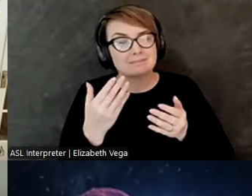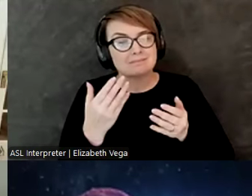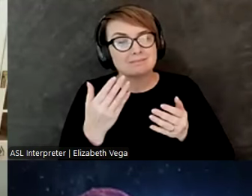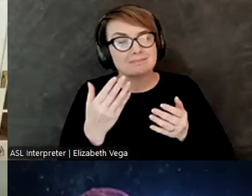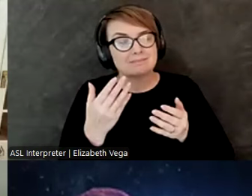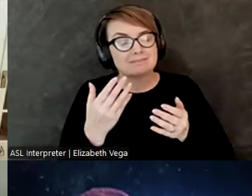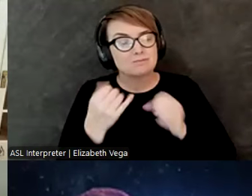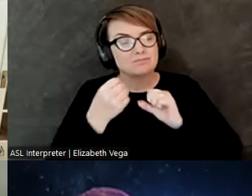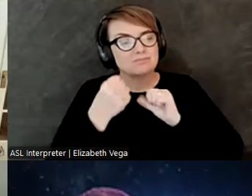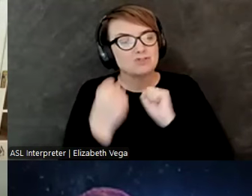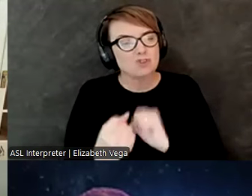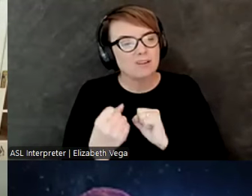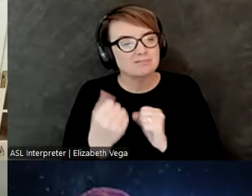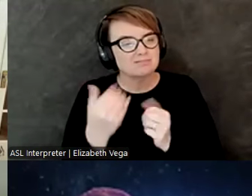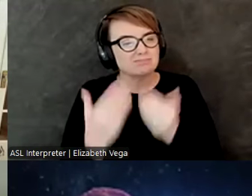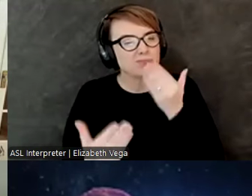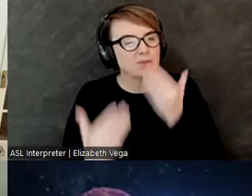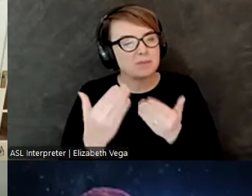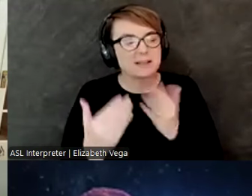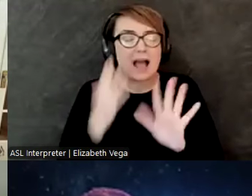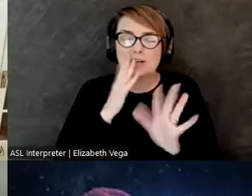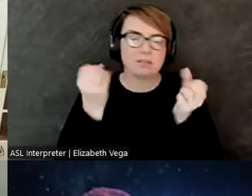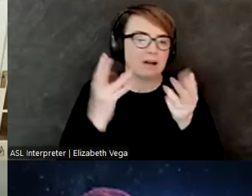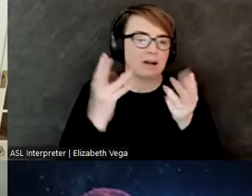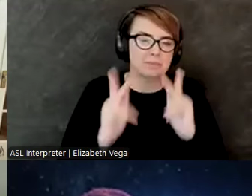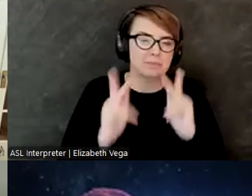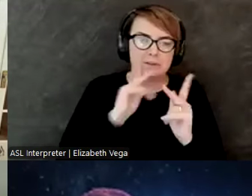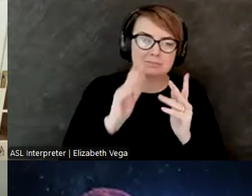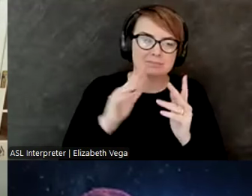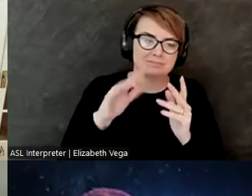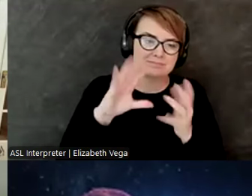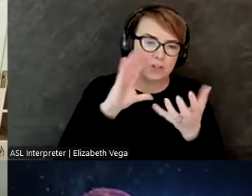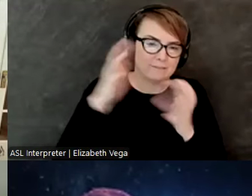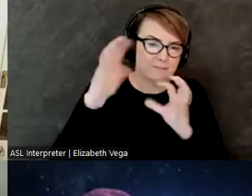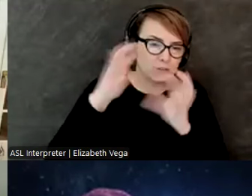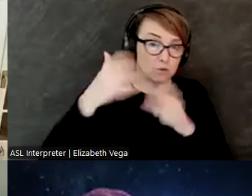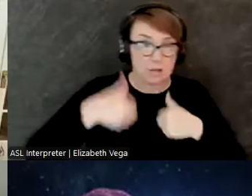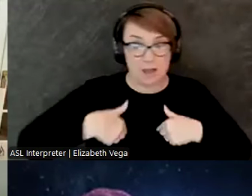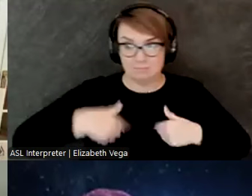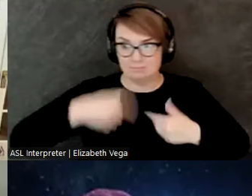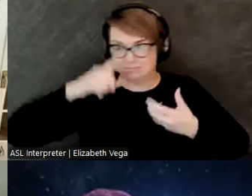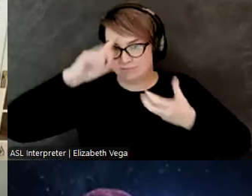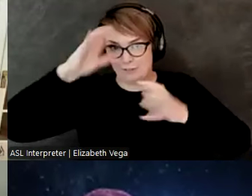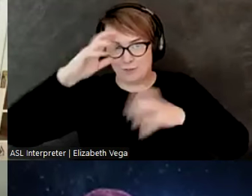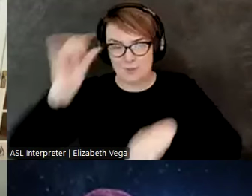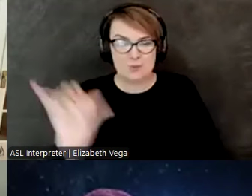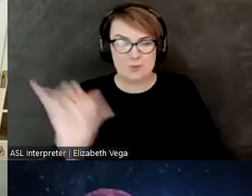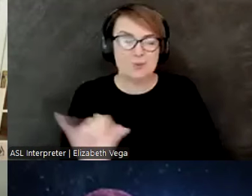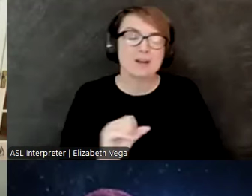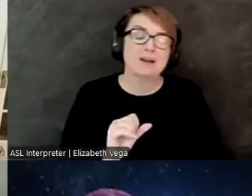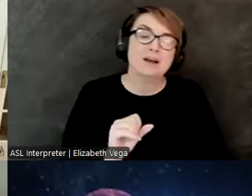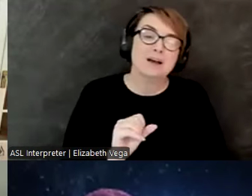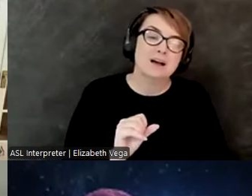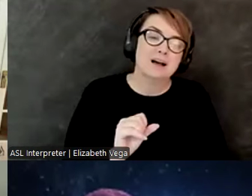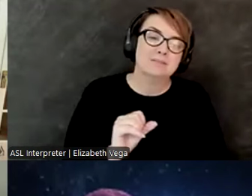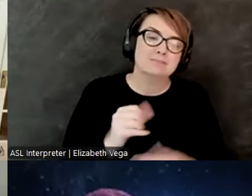of, I know there's confusion out there. I share part of that. But even among the ALJs